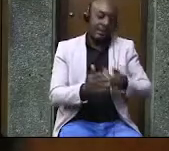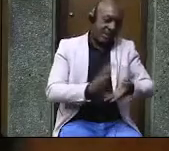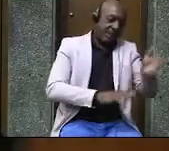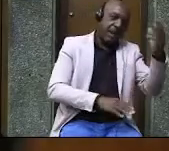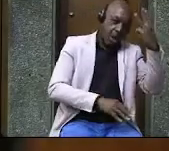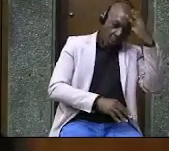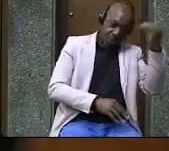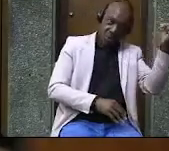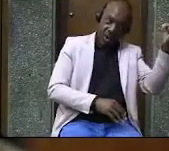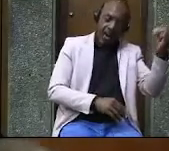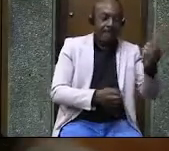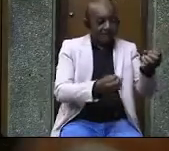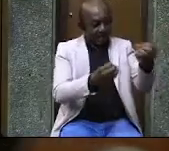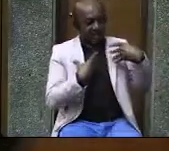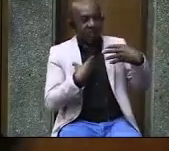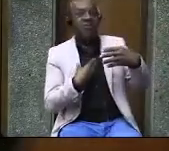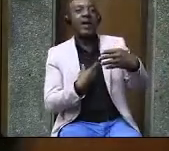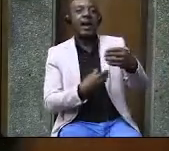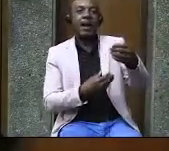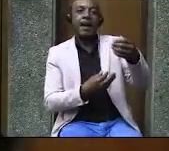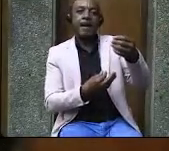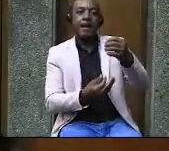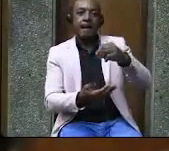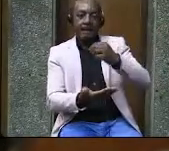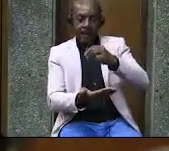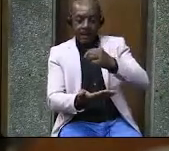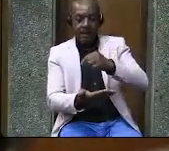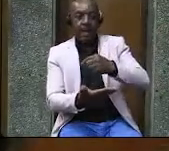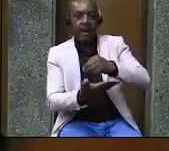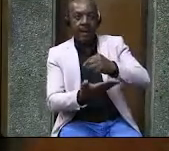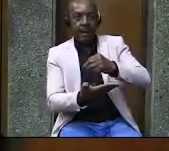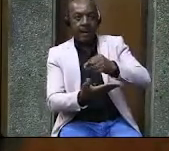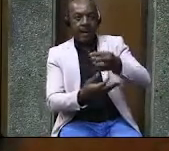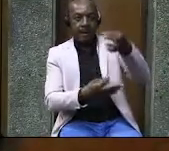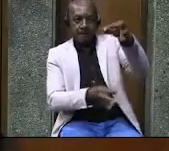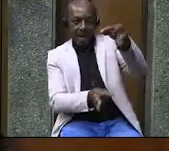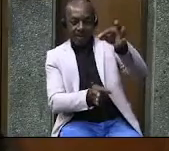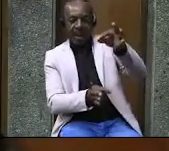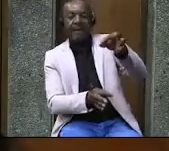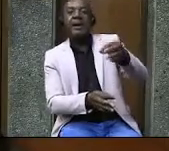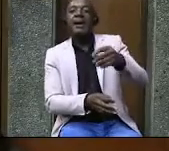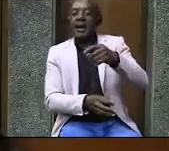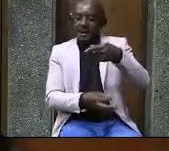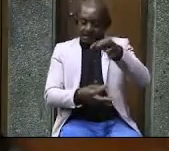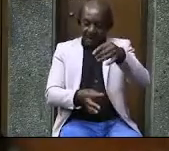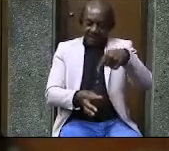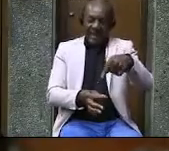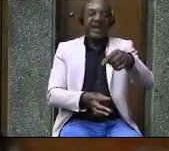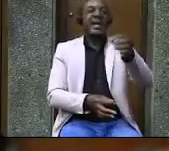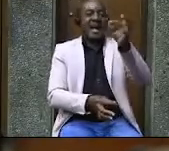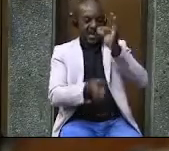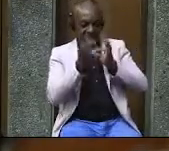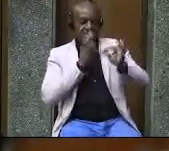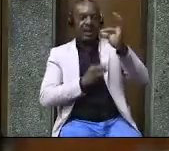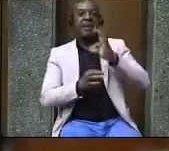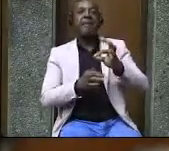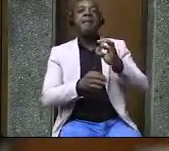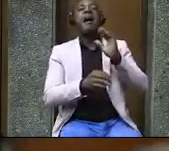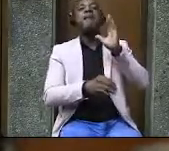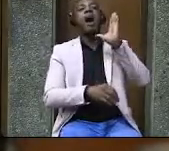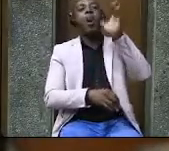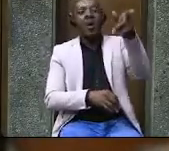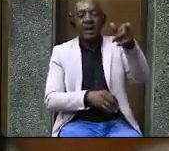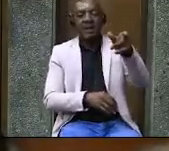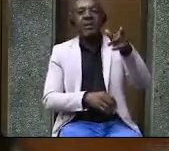information housing settlement bangitshela ukuthi indlu yami izoba ebiketlong banginika ne-stand number khona manje ngihlala efletini azange